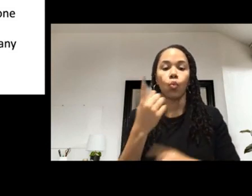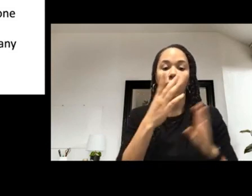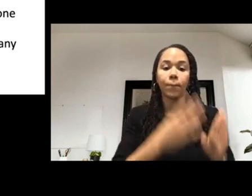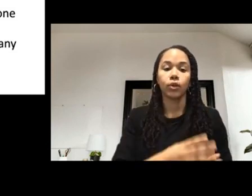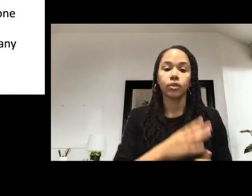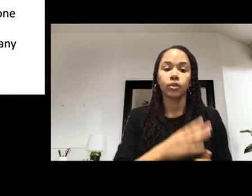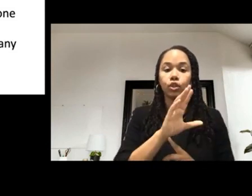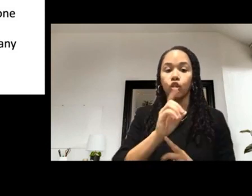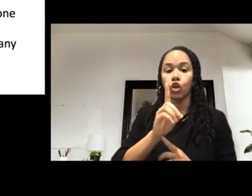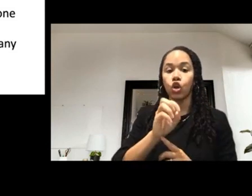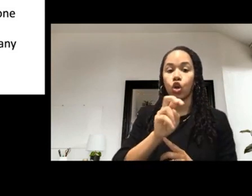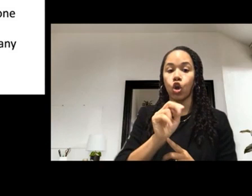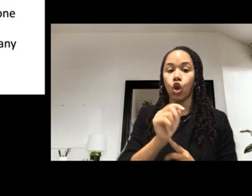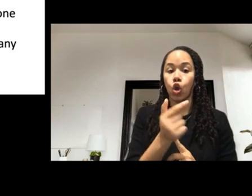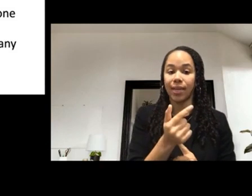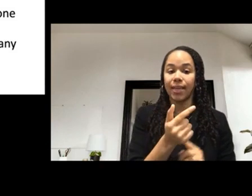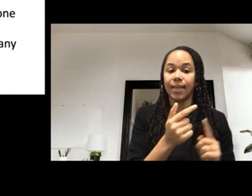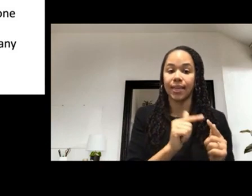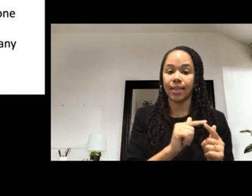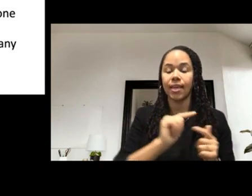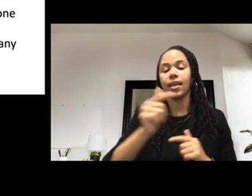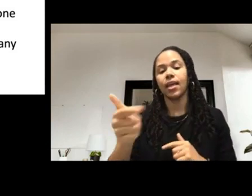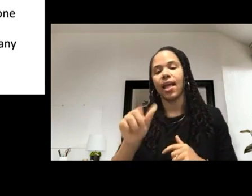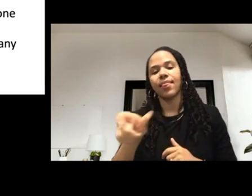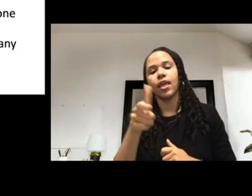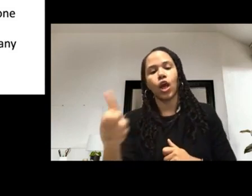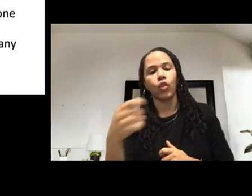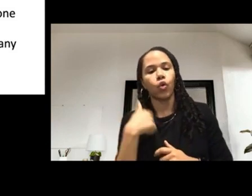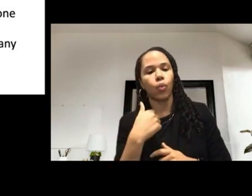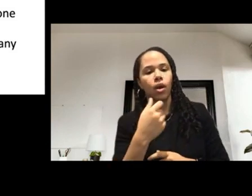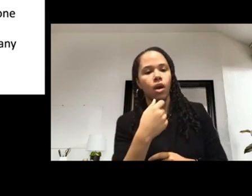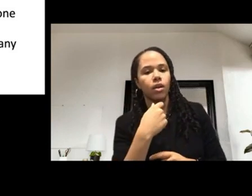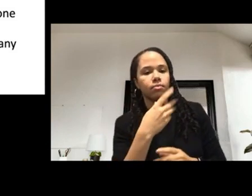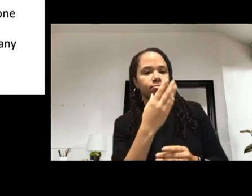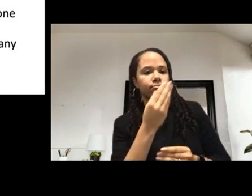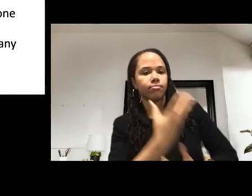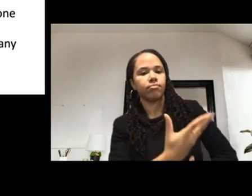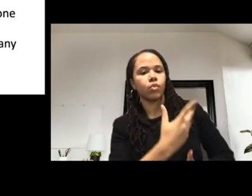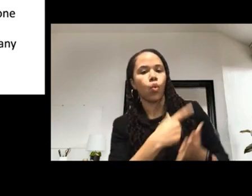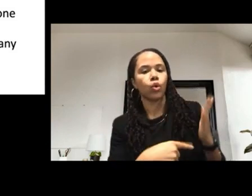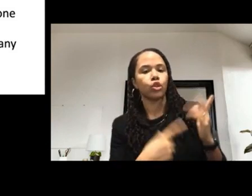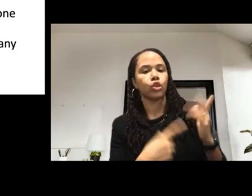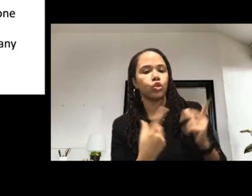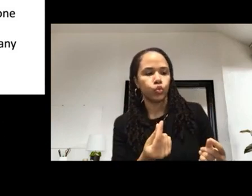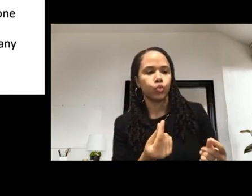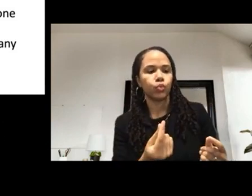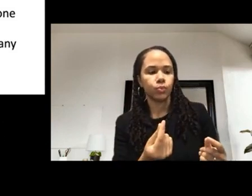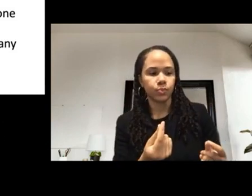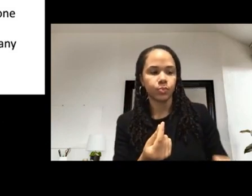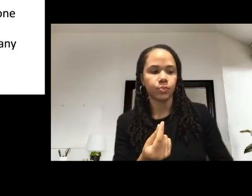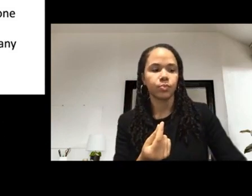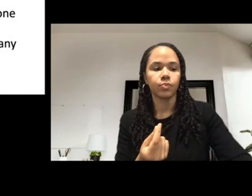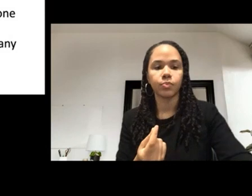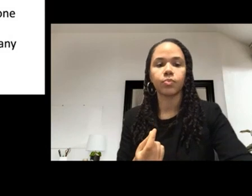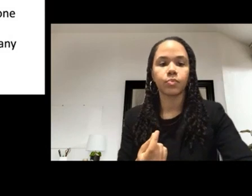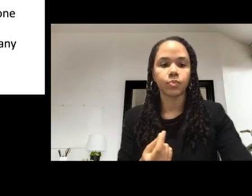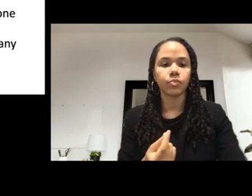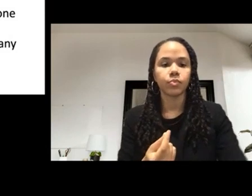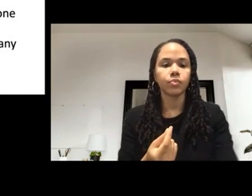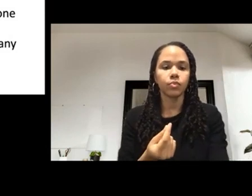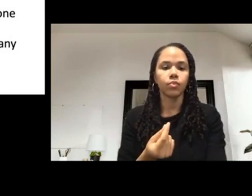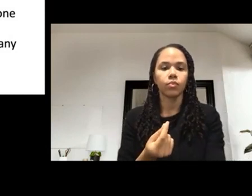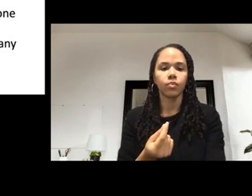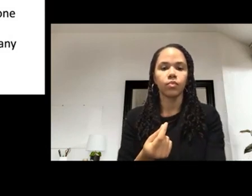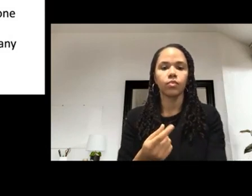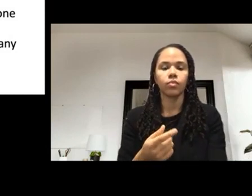coding and sharing their screen at a time, and then the others would tell them what to do. And then after each camp day, we would meet all